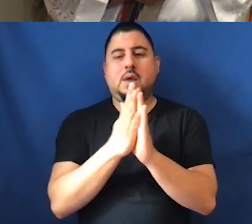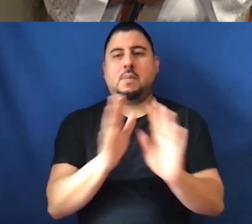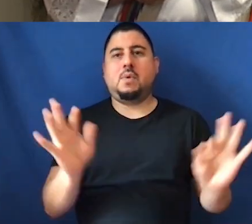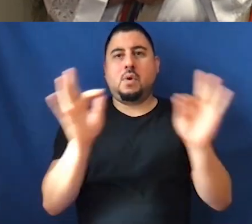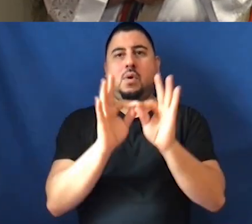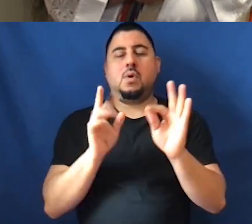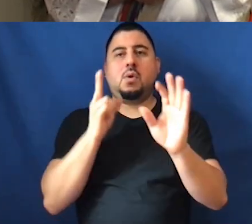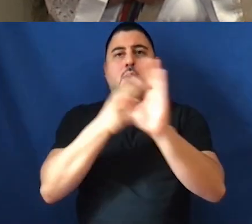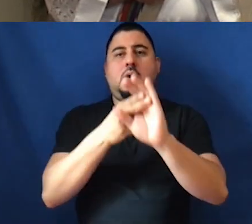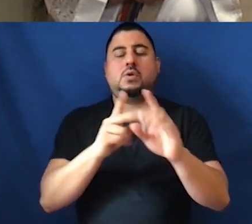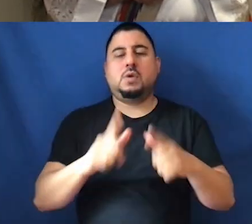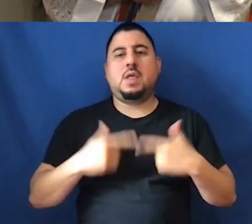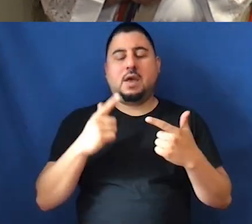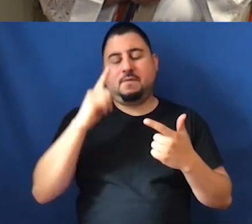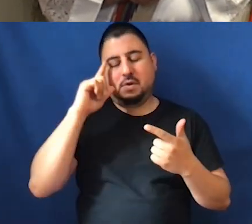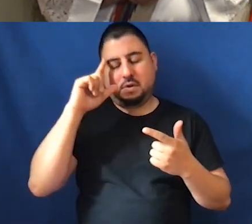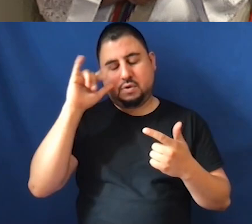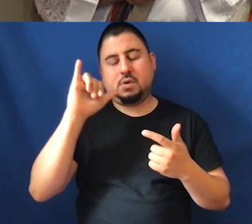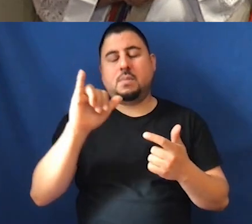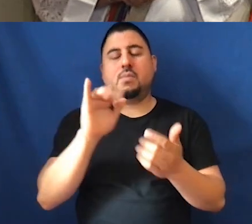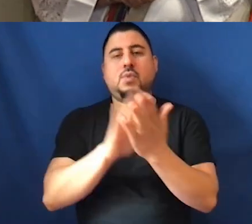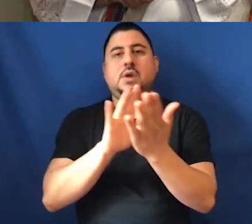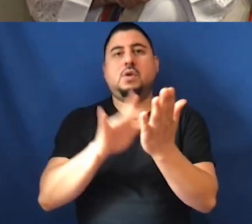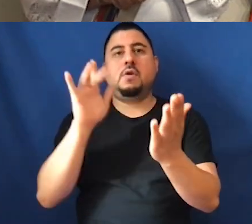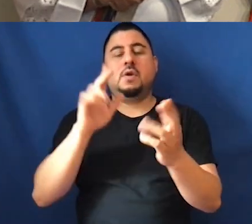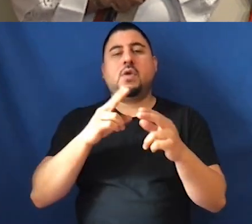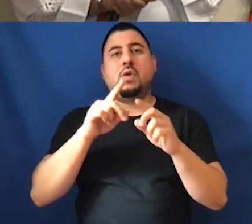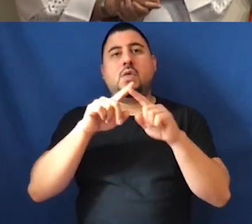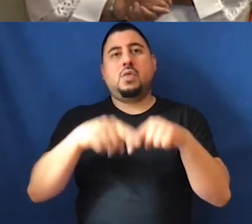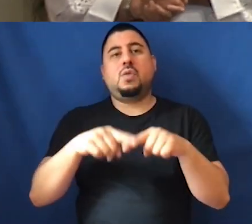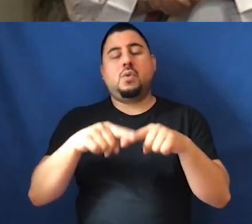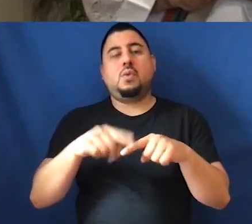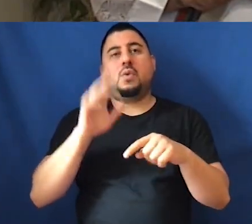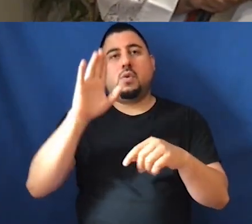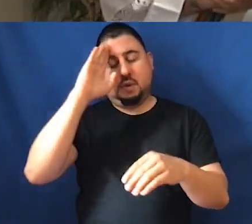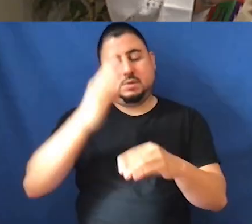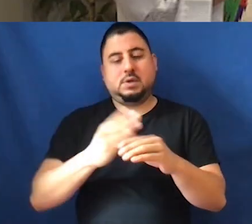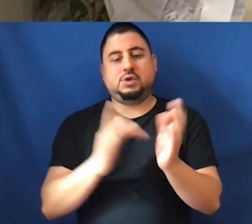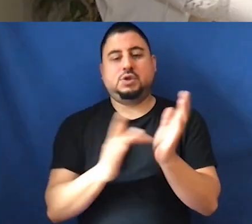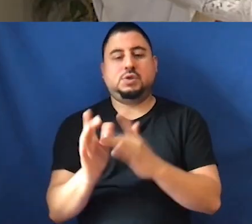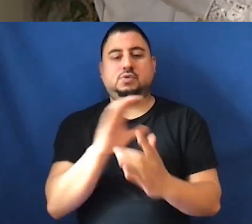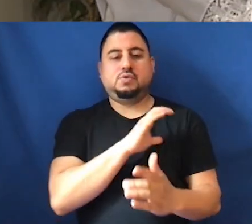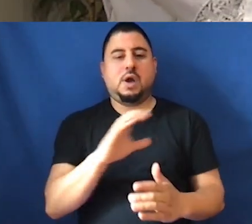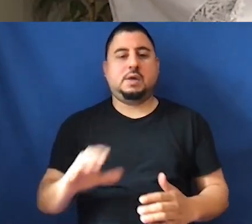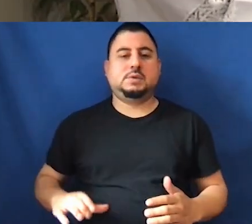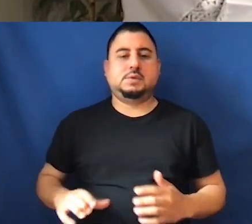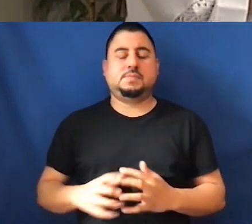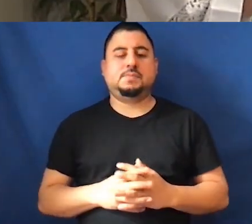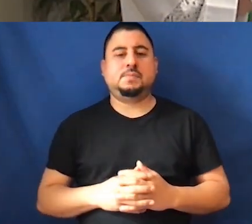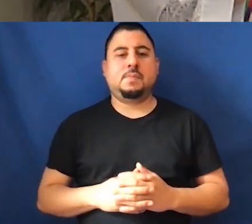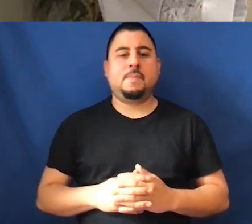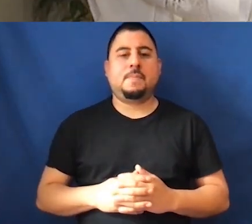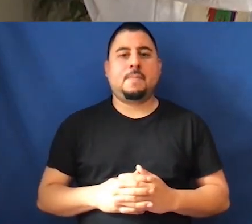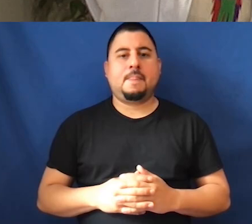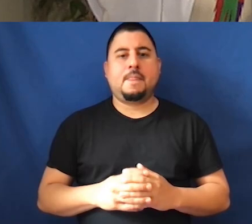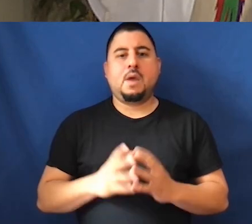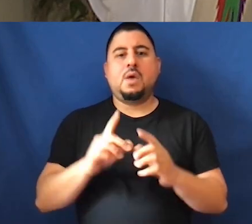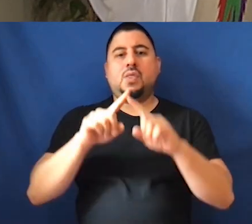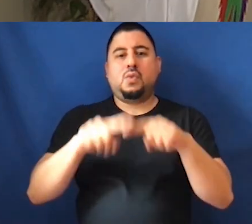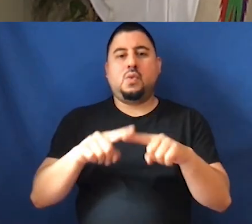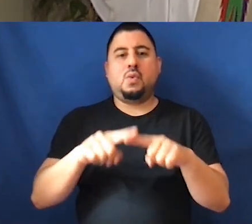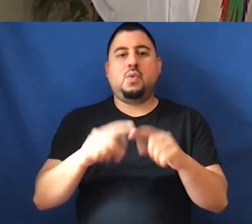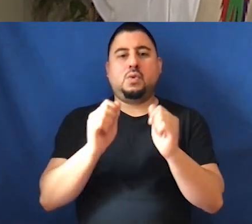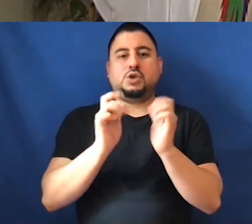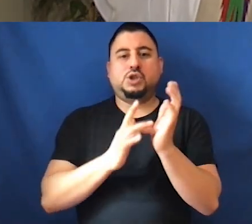to be co-heirs to eternal life, and may praise and glorify you through your Son, Jesus Christ. Through him